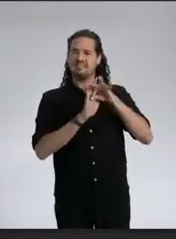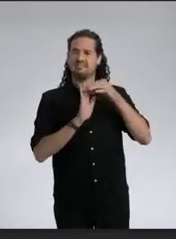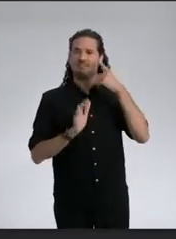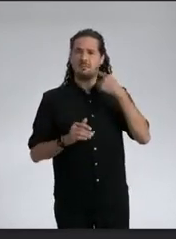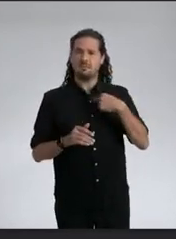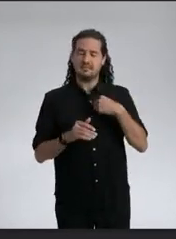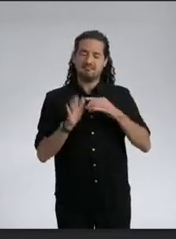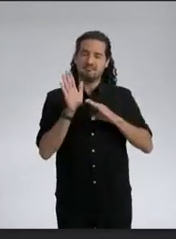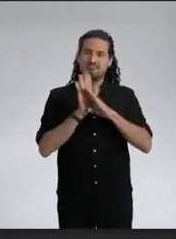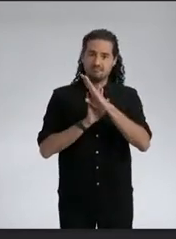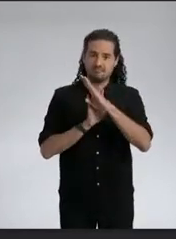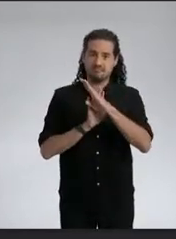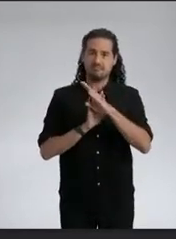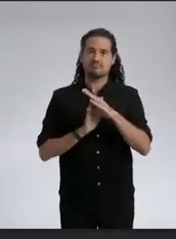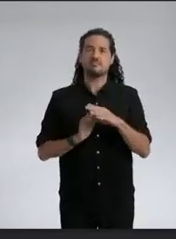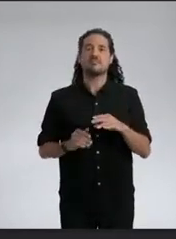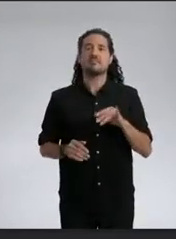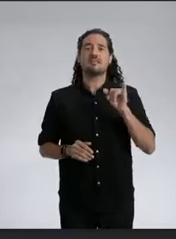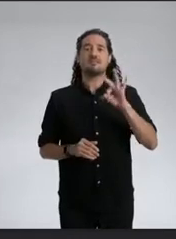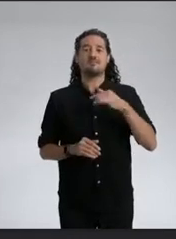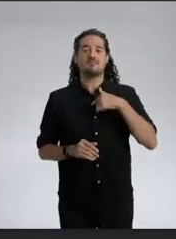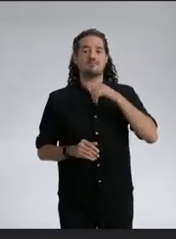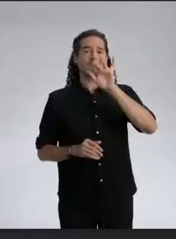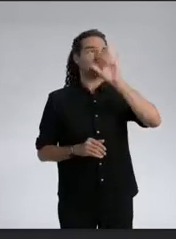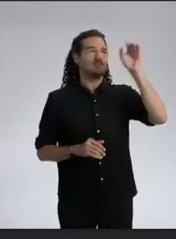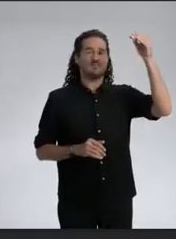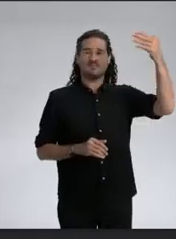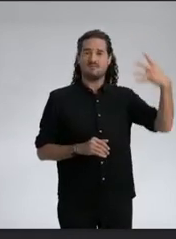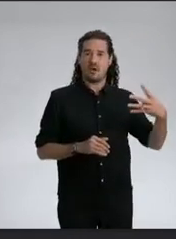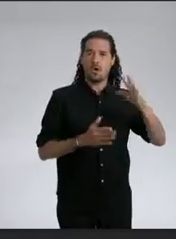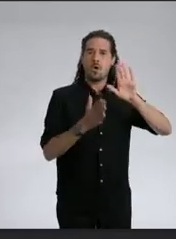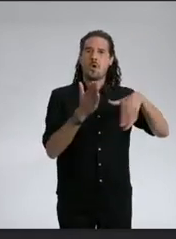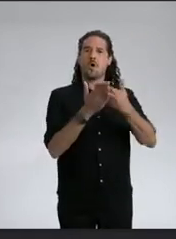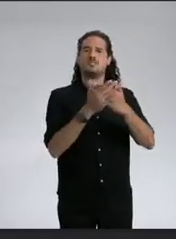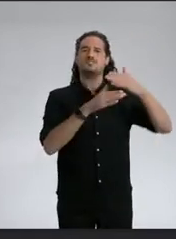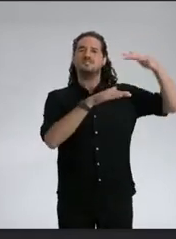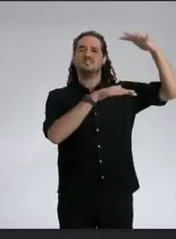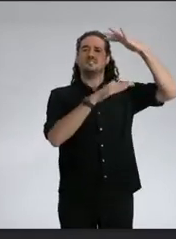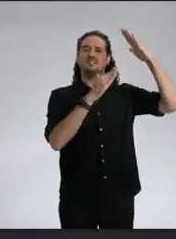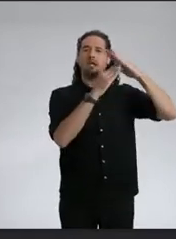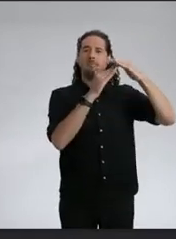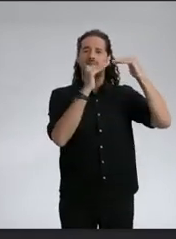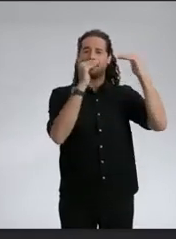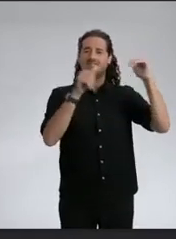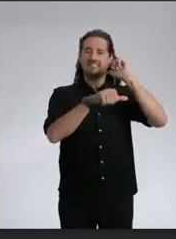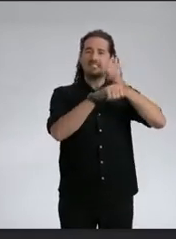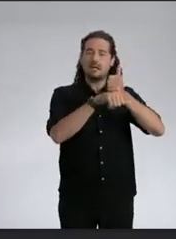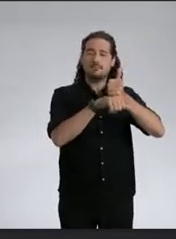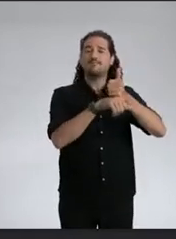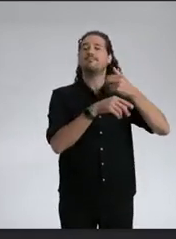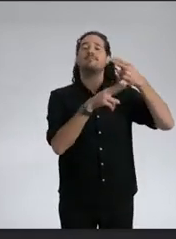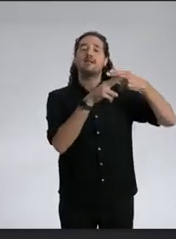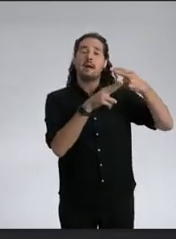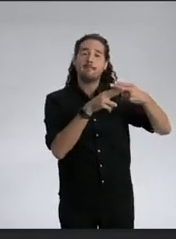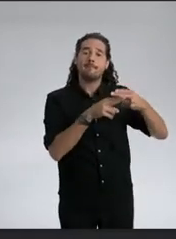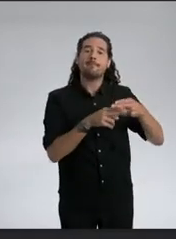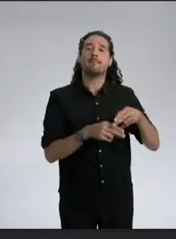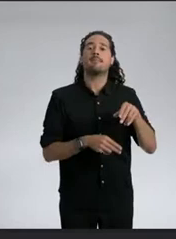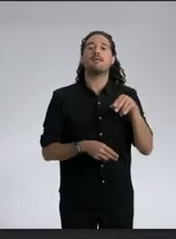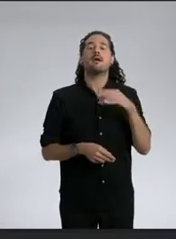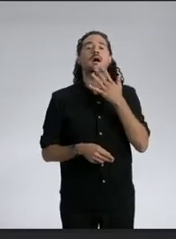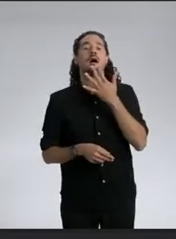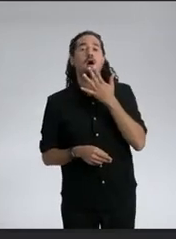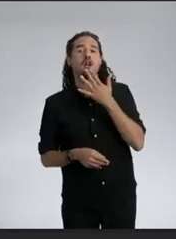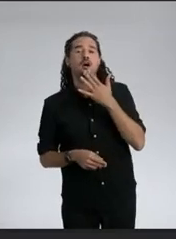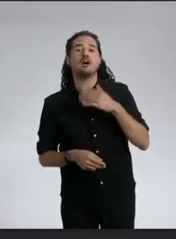document sidebar, I can access all of my app's top-level settings, like its name, accent color, and icon. As